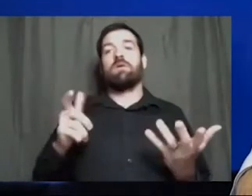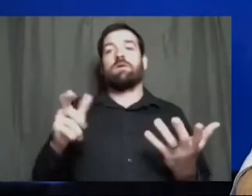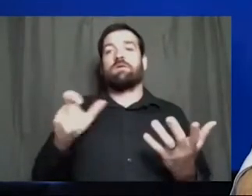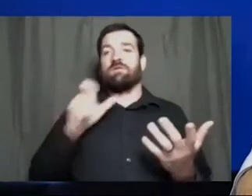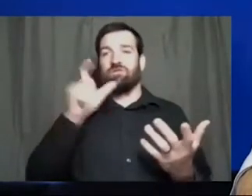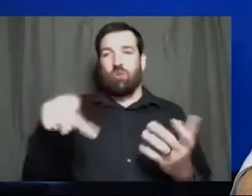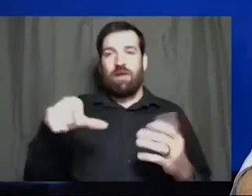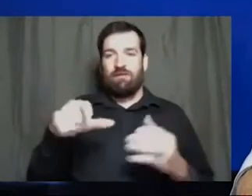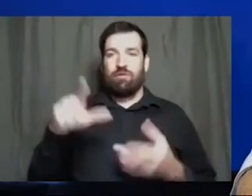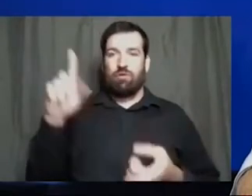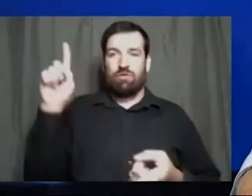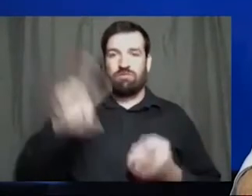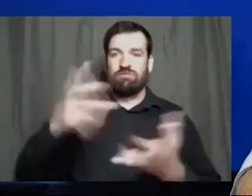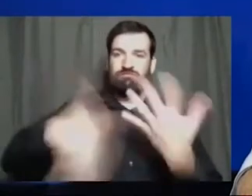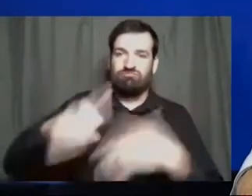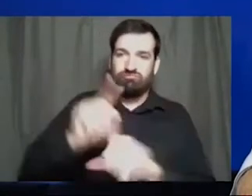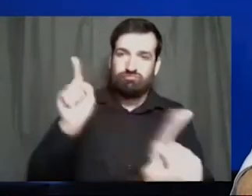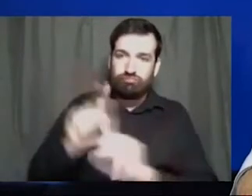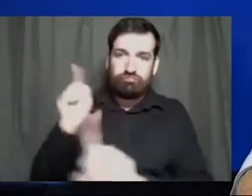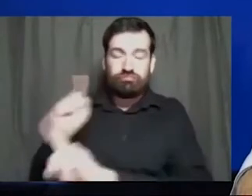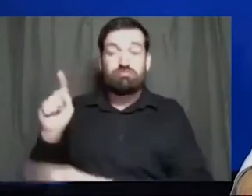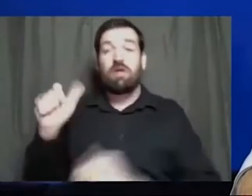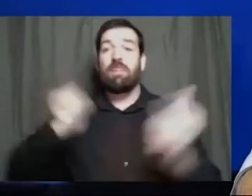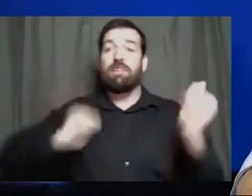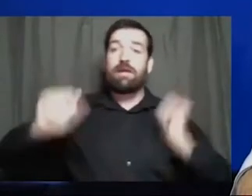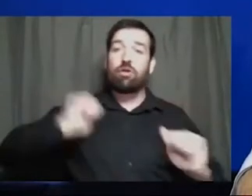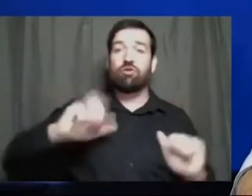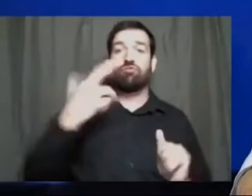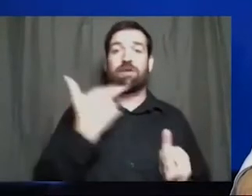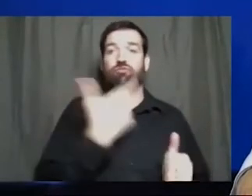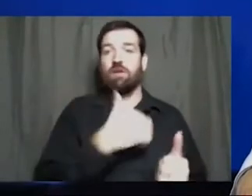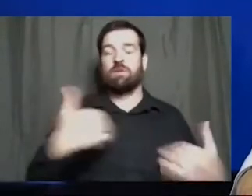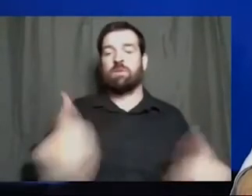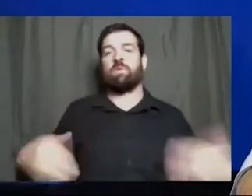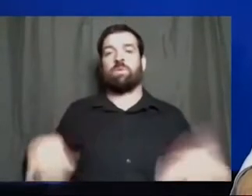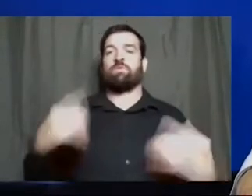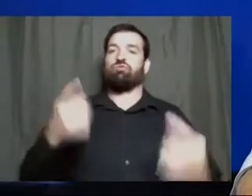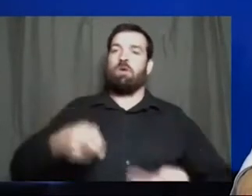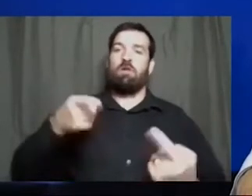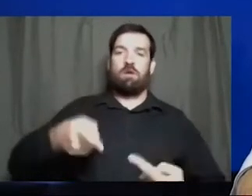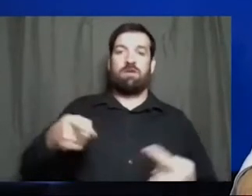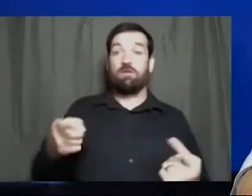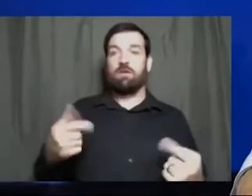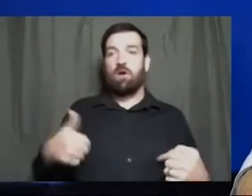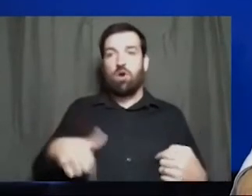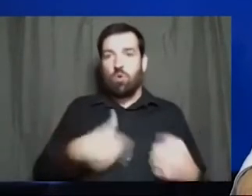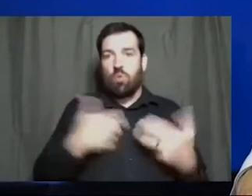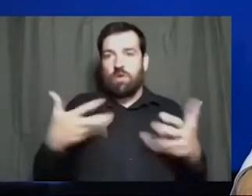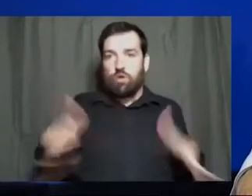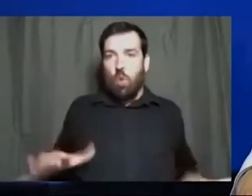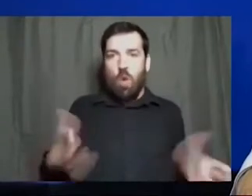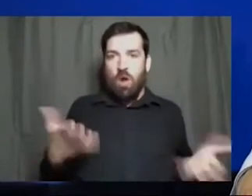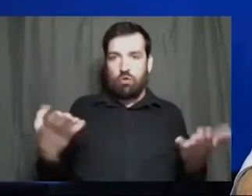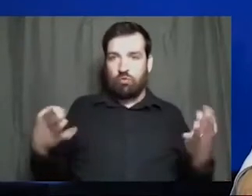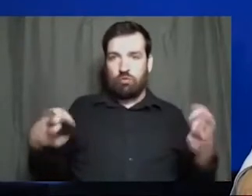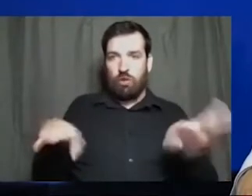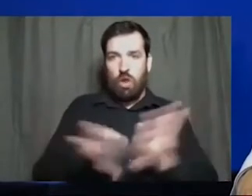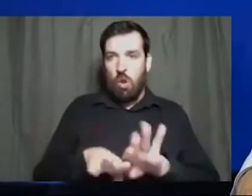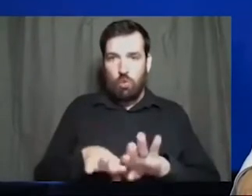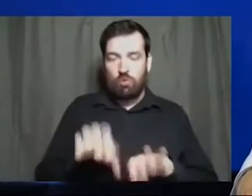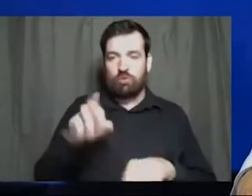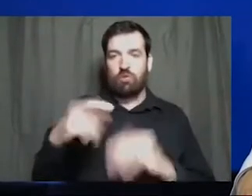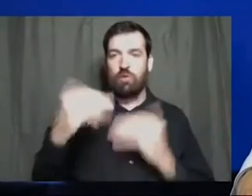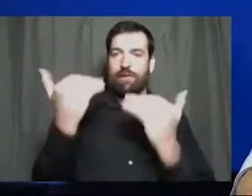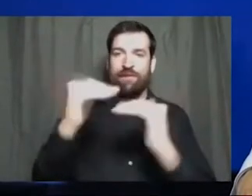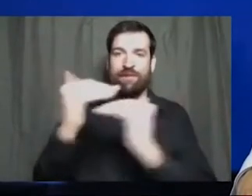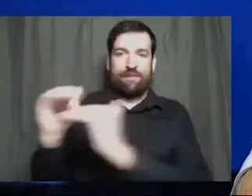like restaurants and theaters and things, were so struggling that nobody really wants to go back to de-densifying those public spaces.